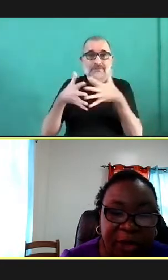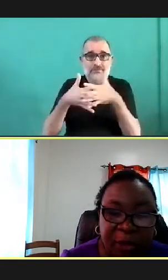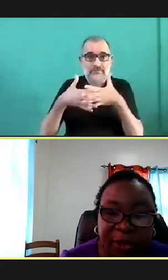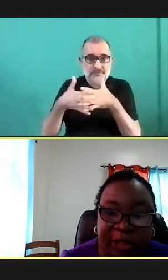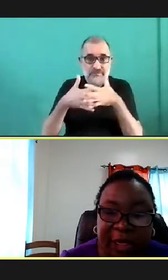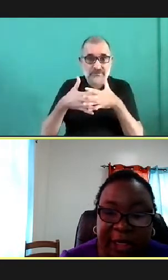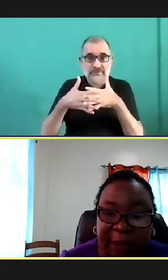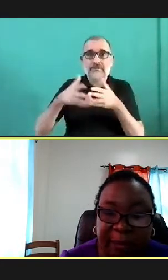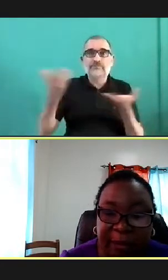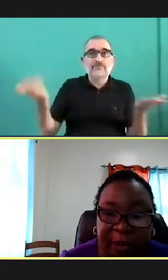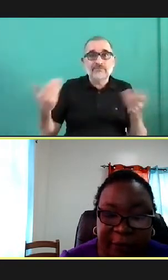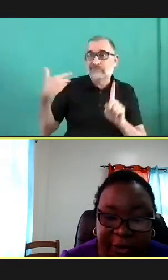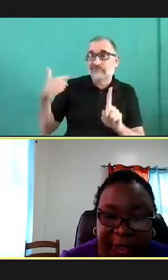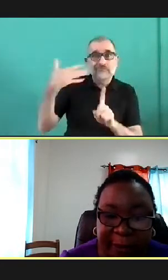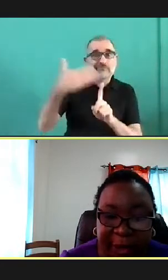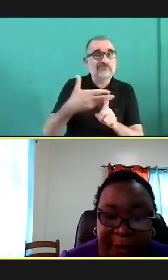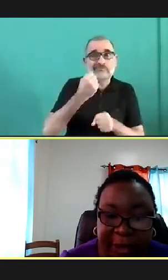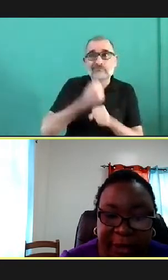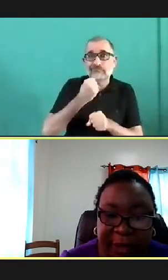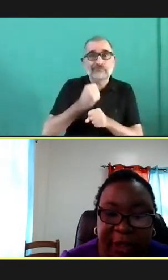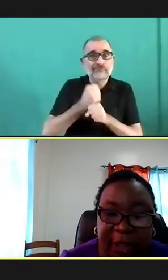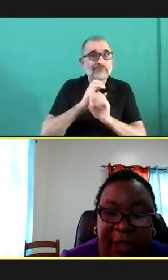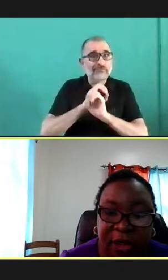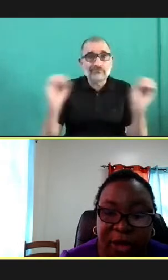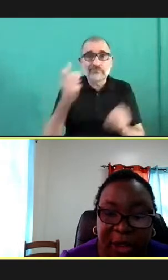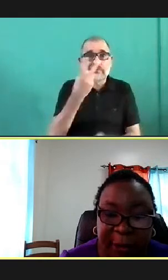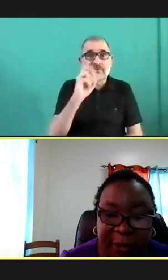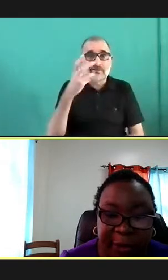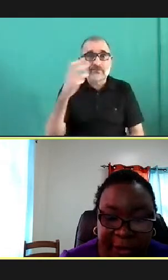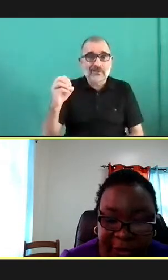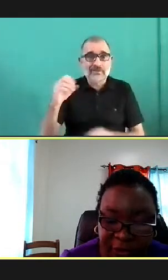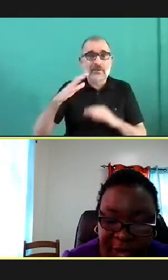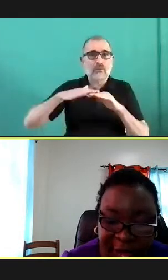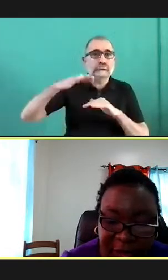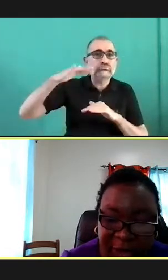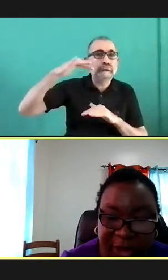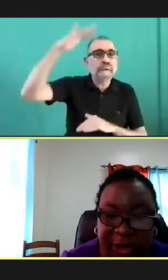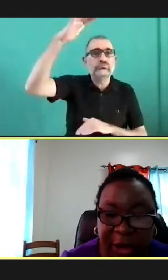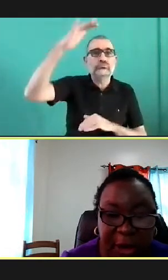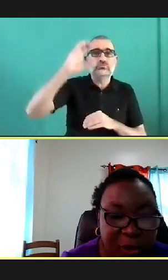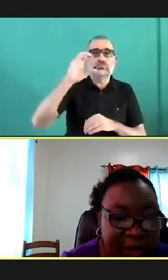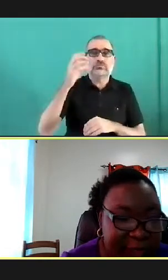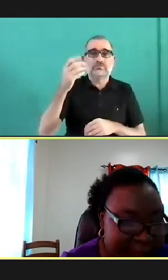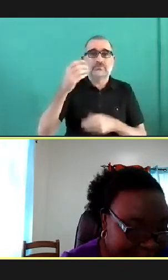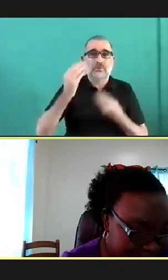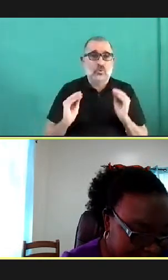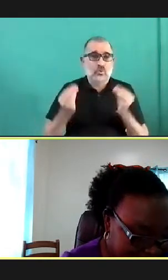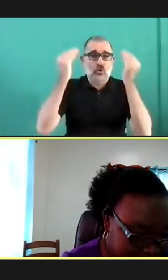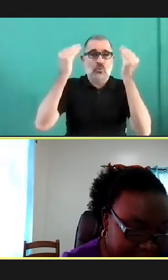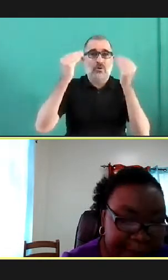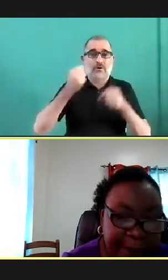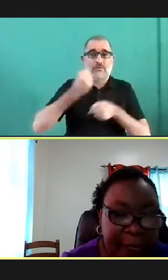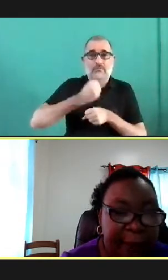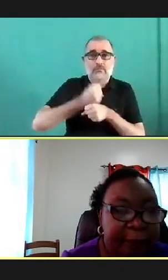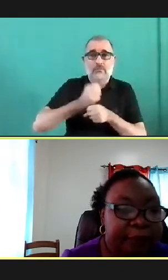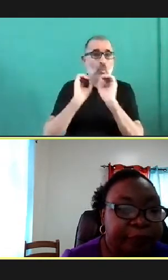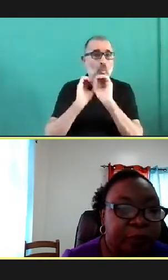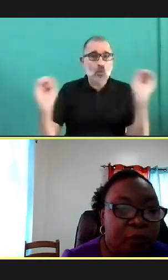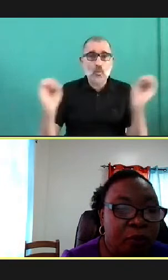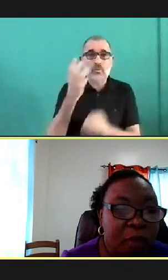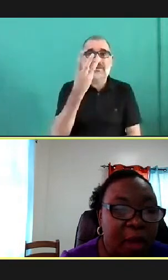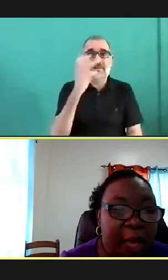in 2021 was not available, but the youth unemployment rate was almost the same.